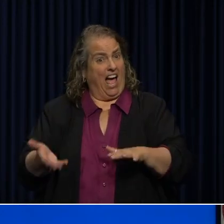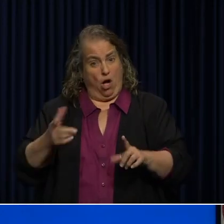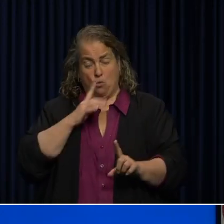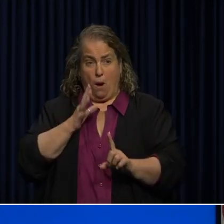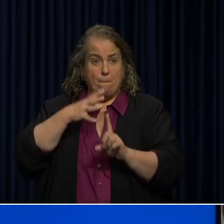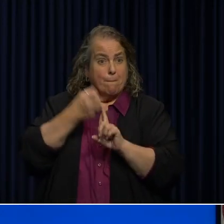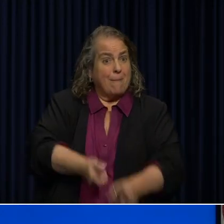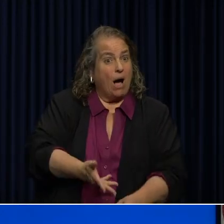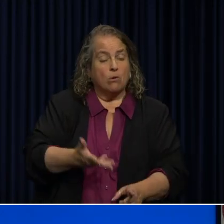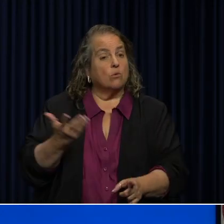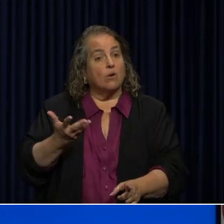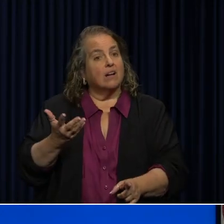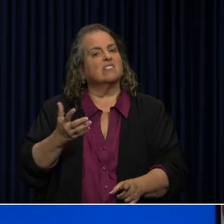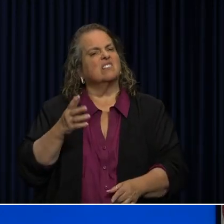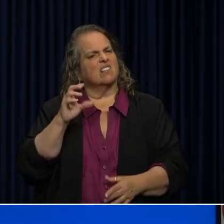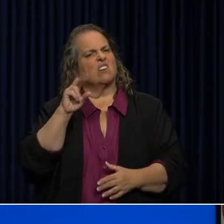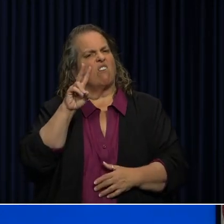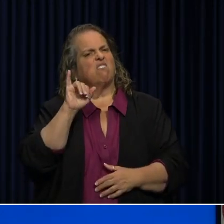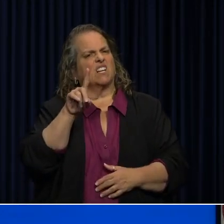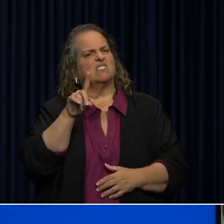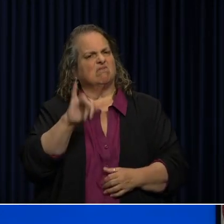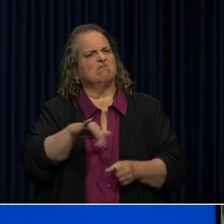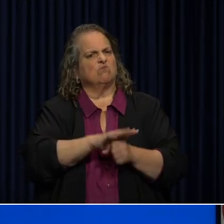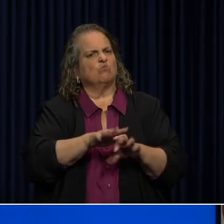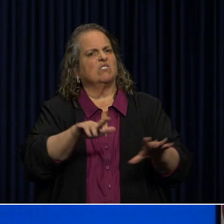Phil? Phil and Phil. The